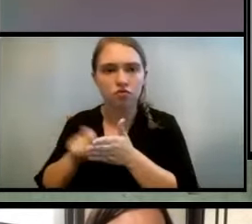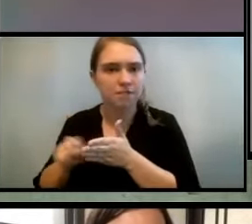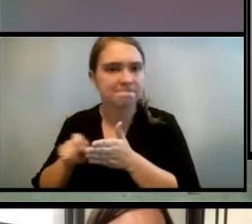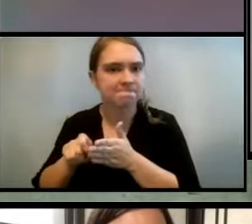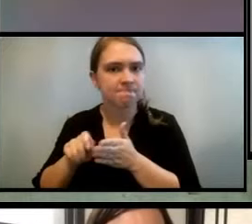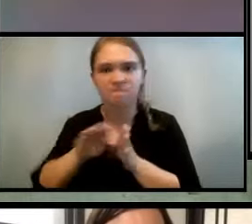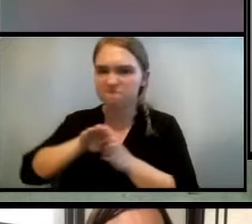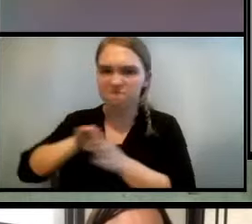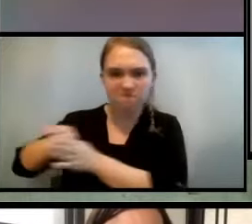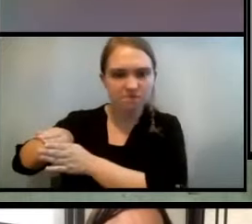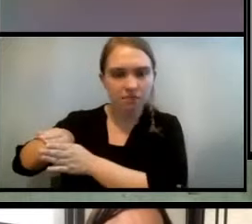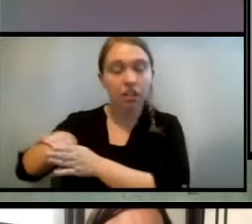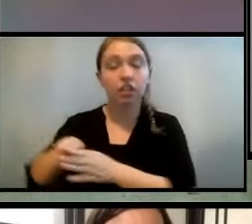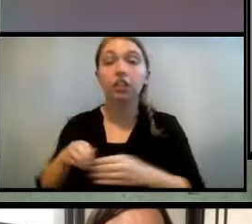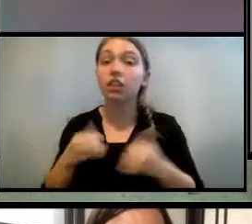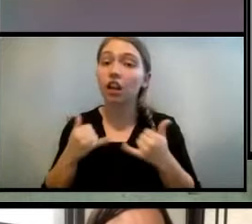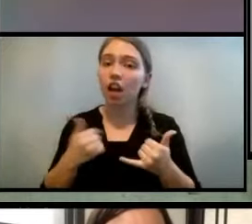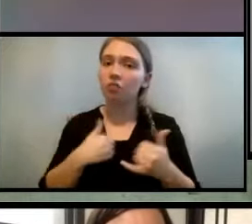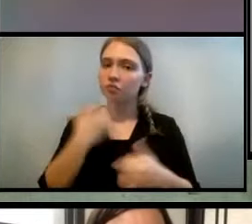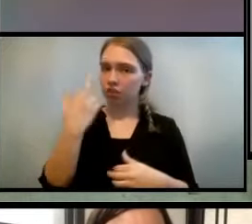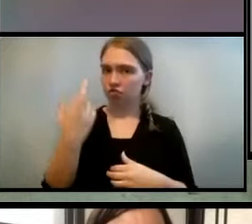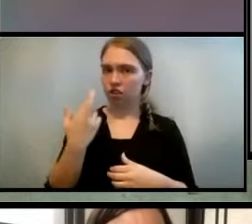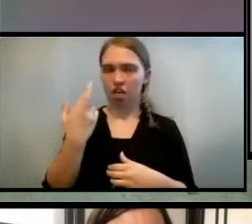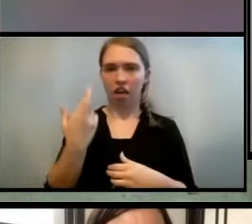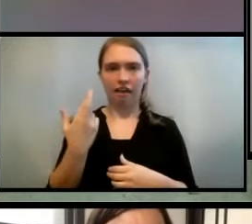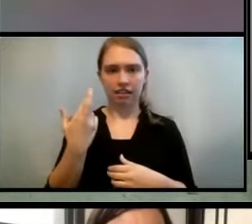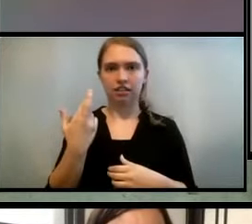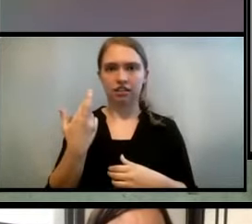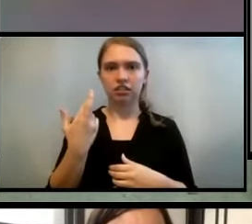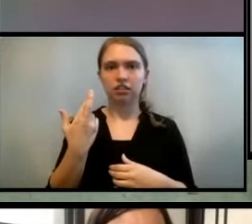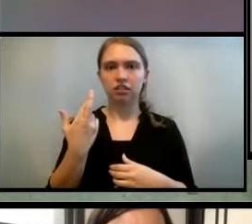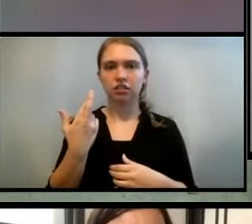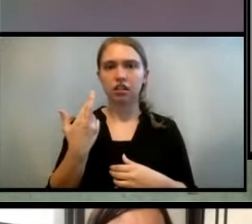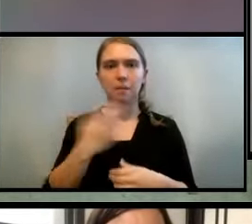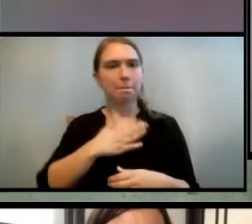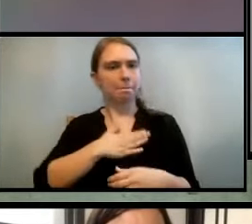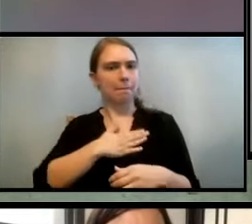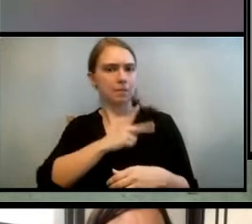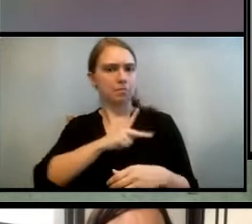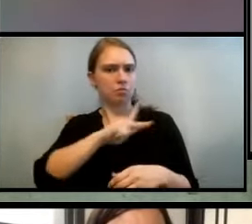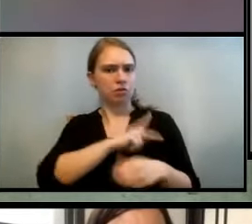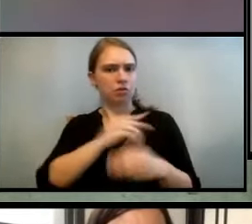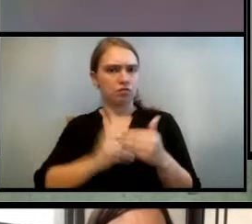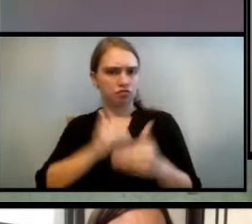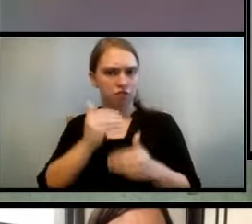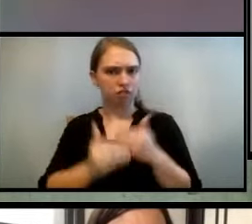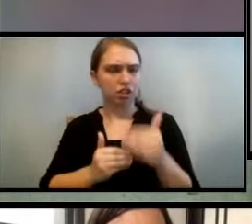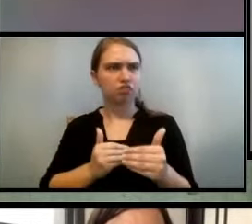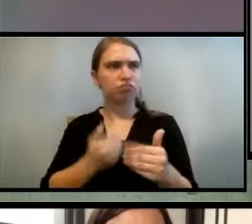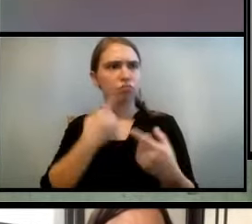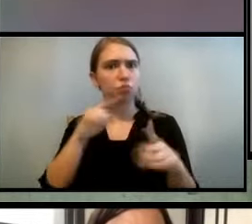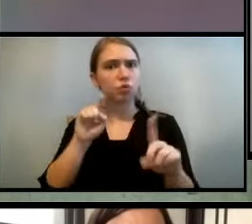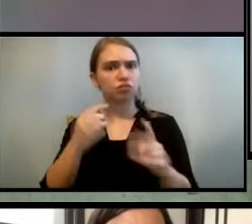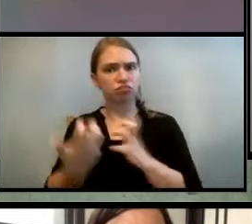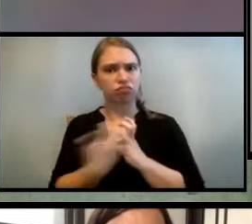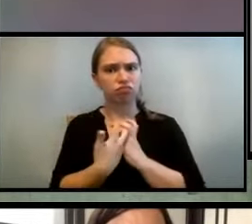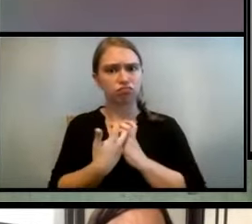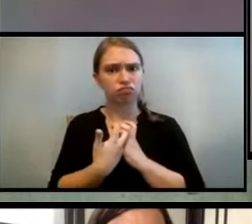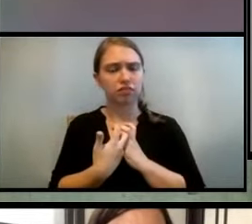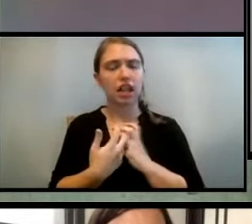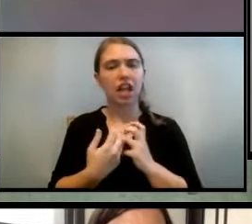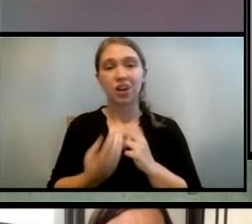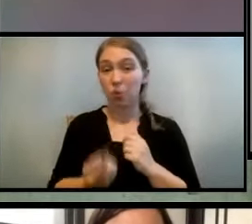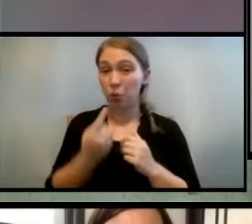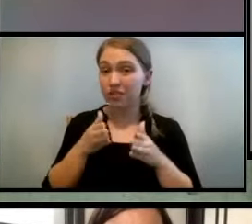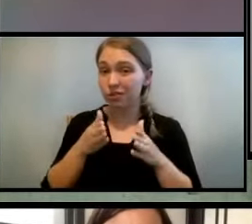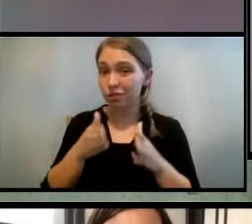I realize that I've unlocked some ways that my personal process works. And one of those ways is that I have to